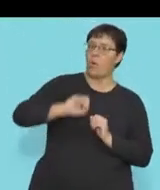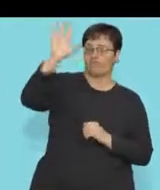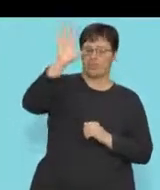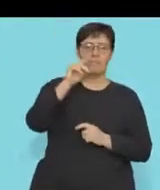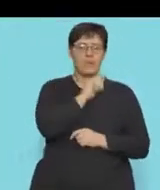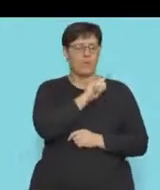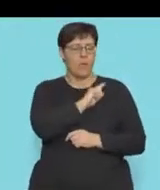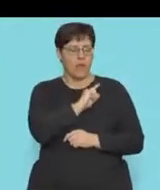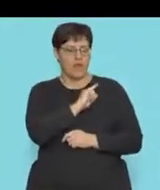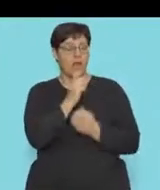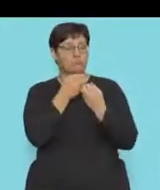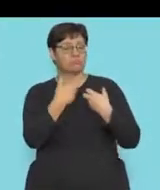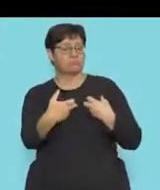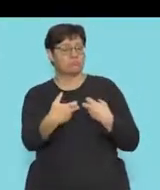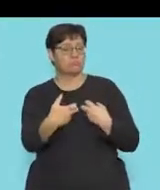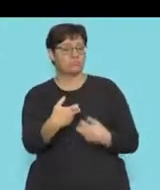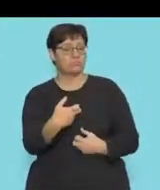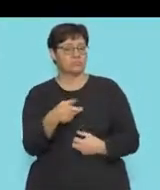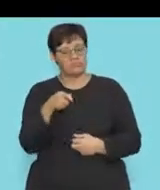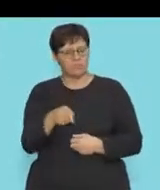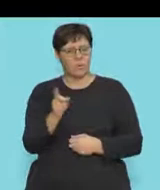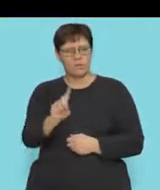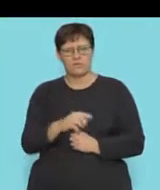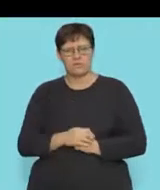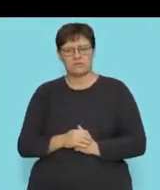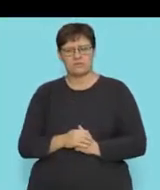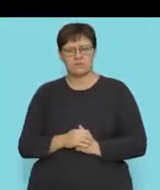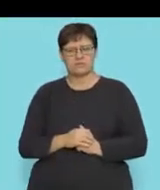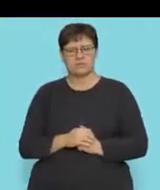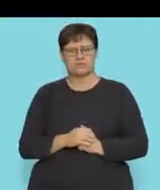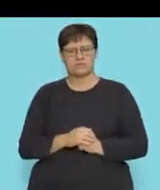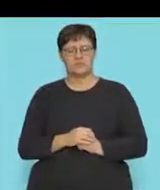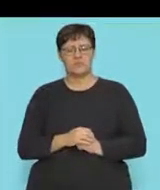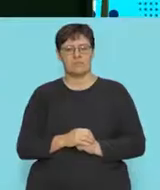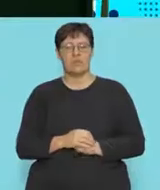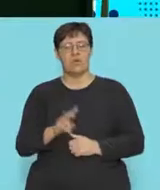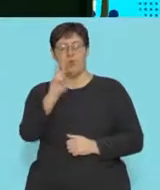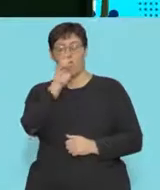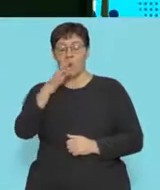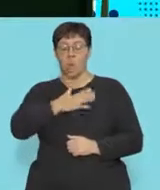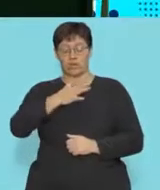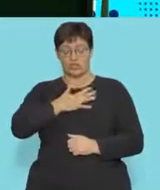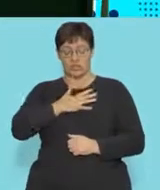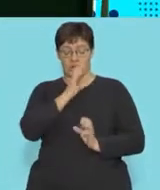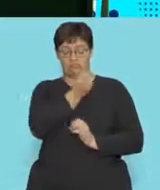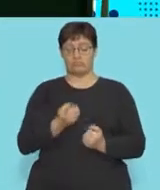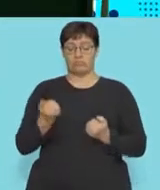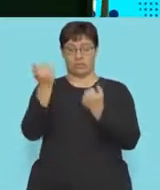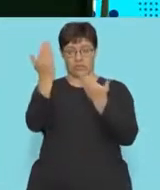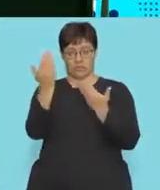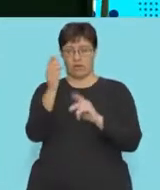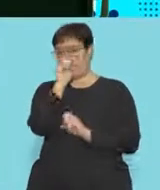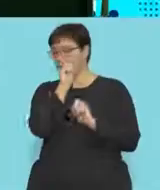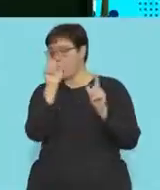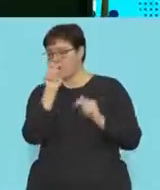the breakdown of, and that's interesting because when we looked at the process of oxygen being produced, we